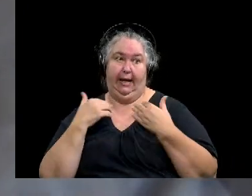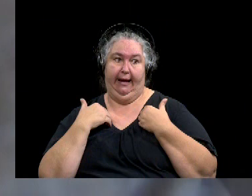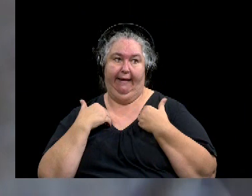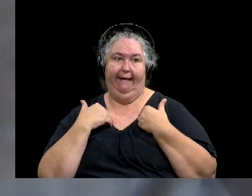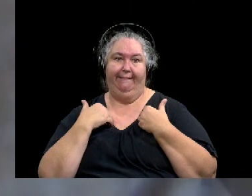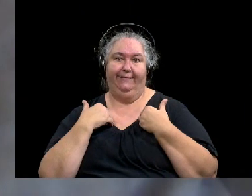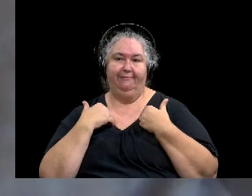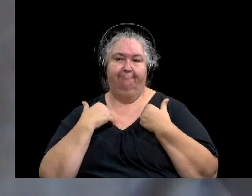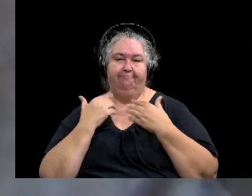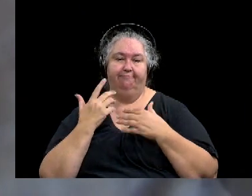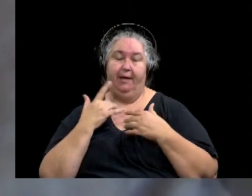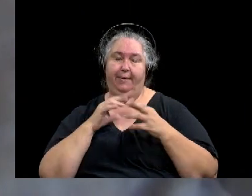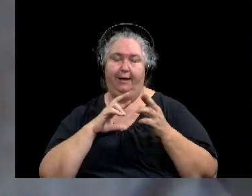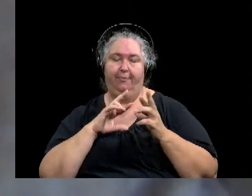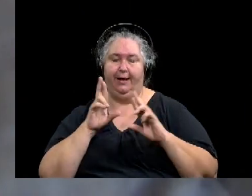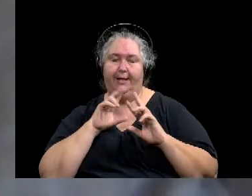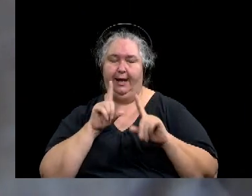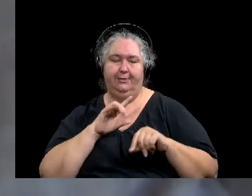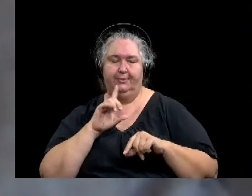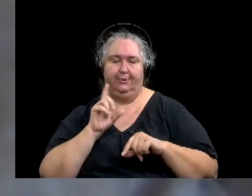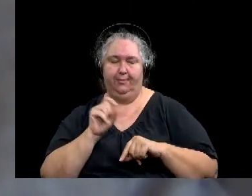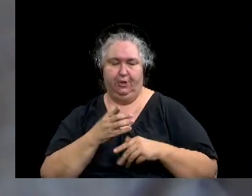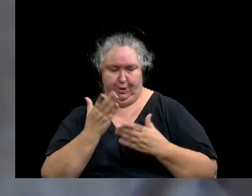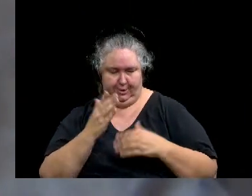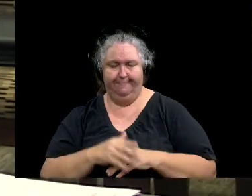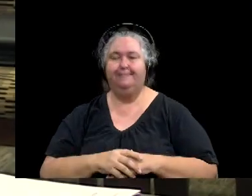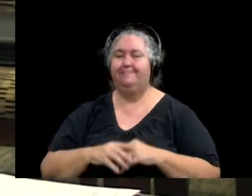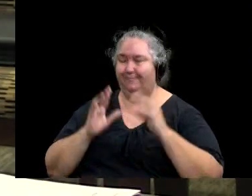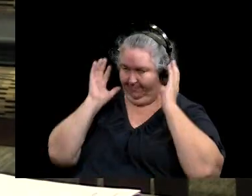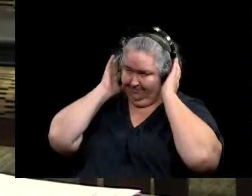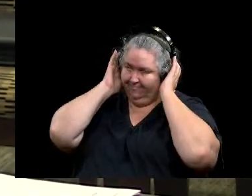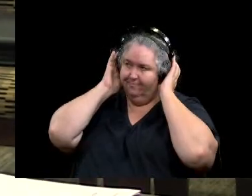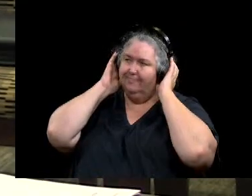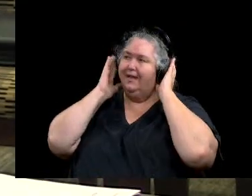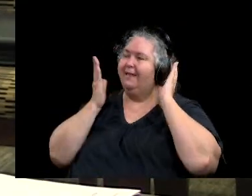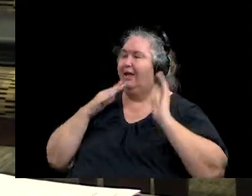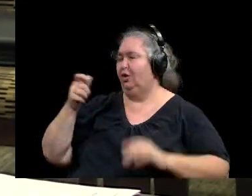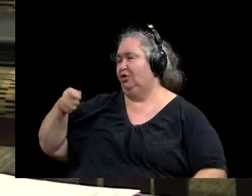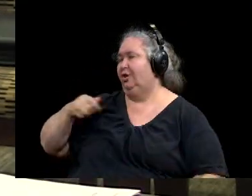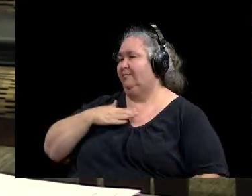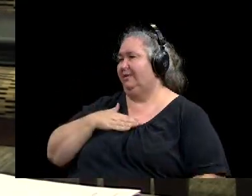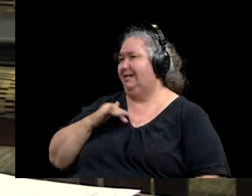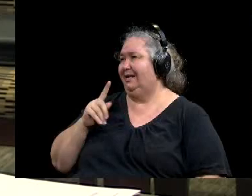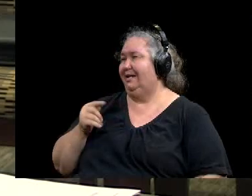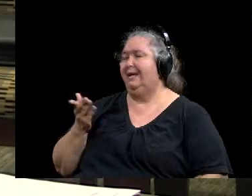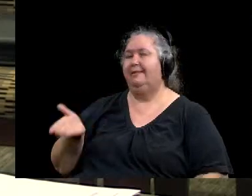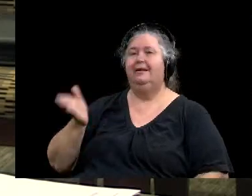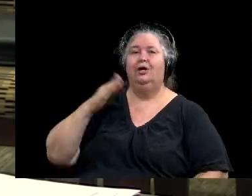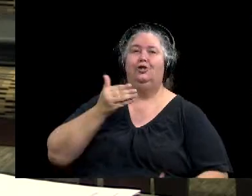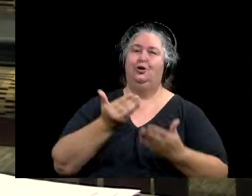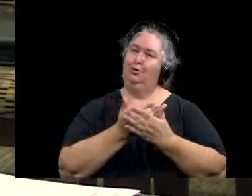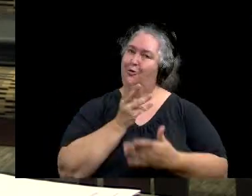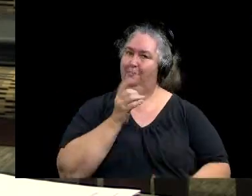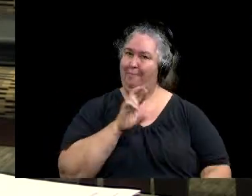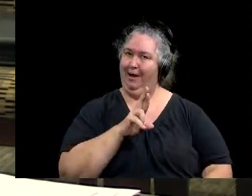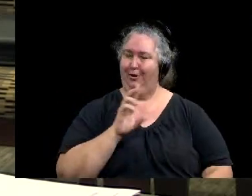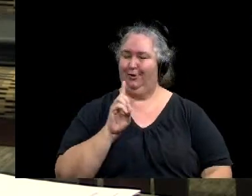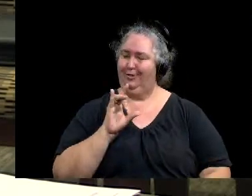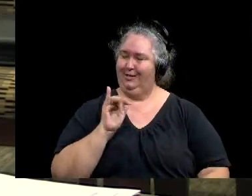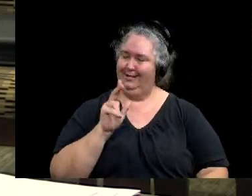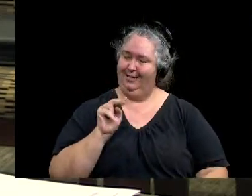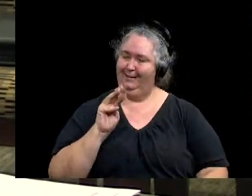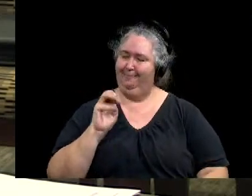be ready to answer any questions that might come up. Okay, thanks, Judge. I appreciate it. Now let's go to our new mayor, Waco Mayor Dylan Meade.